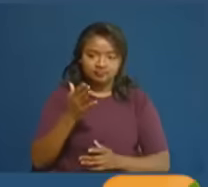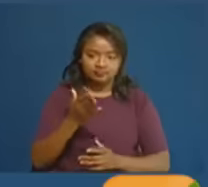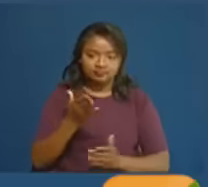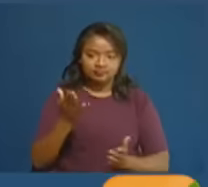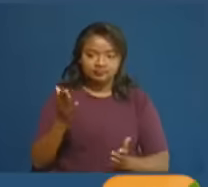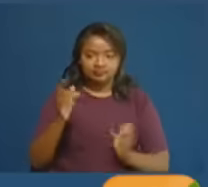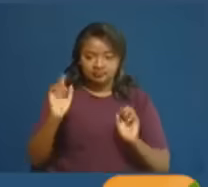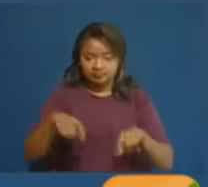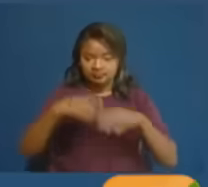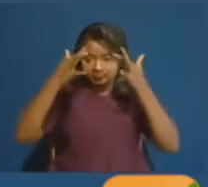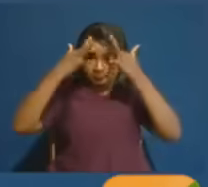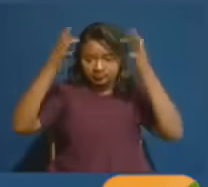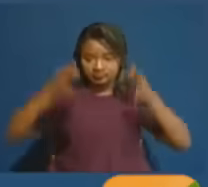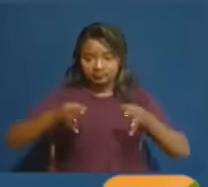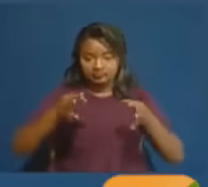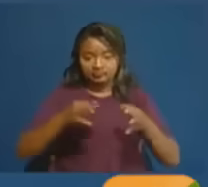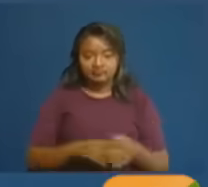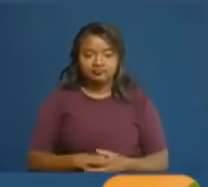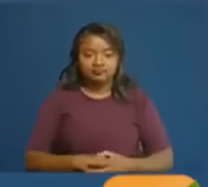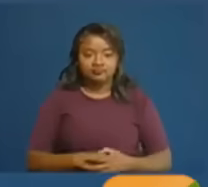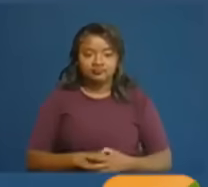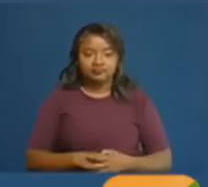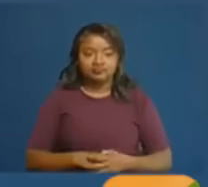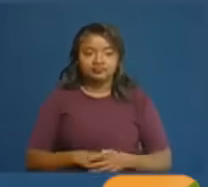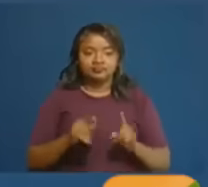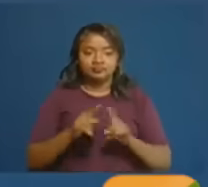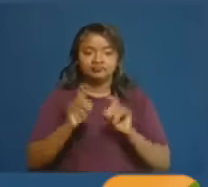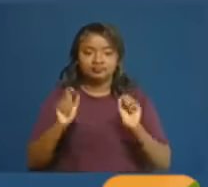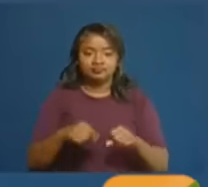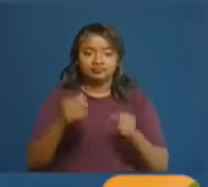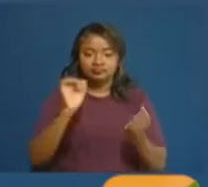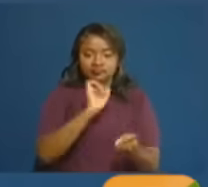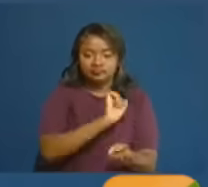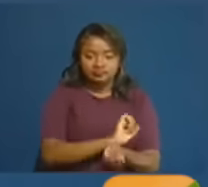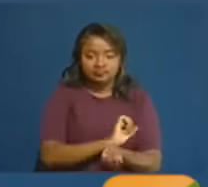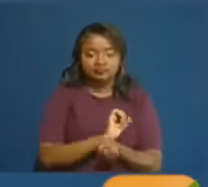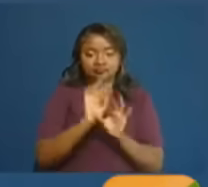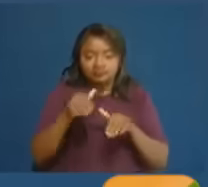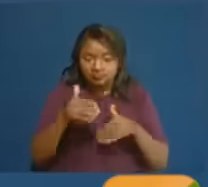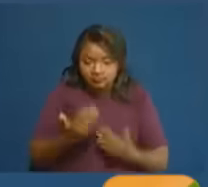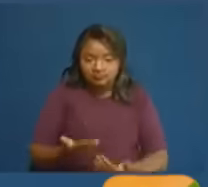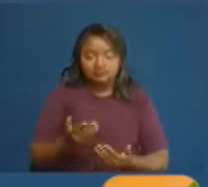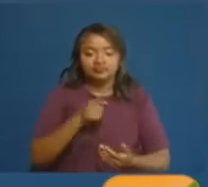make a decision on arrests and how that arrest should be